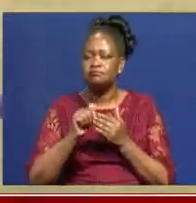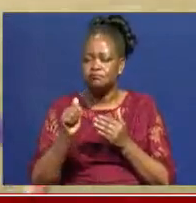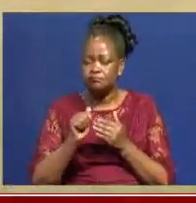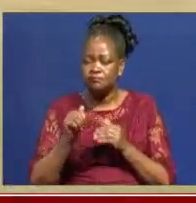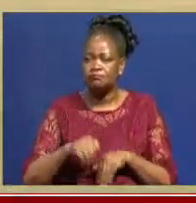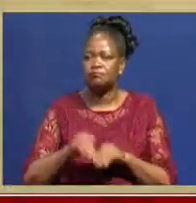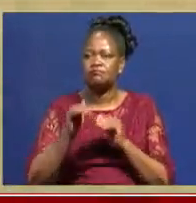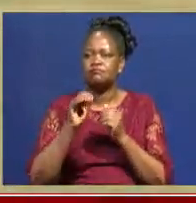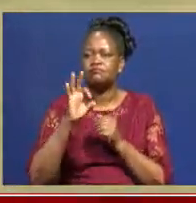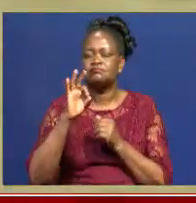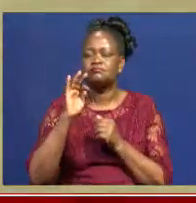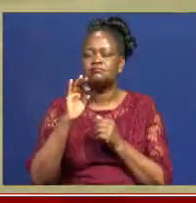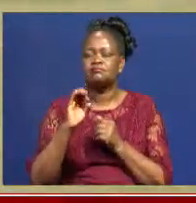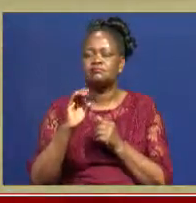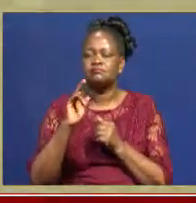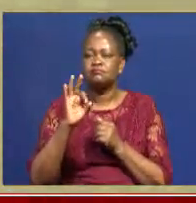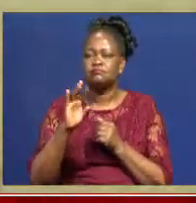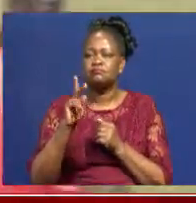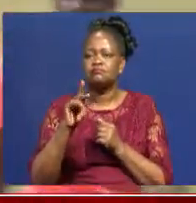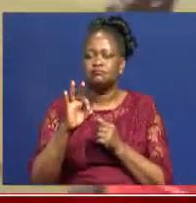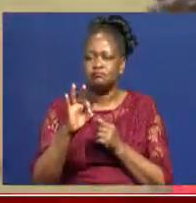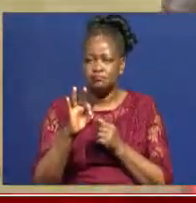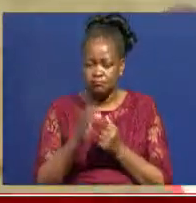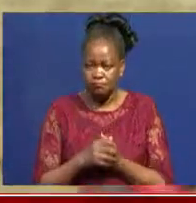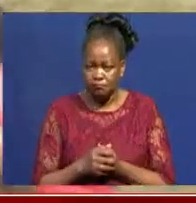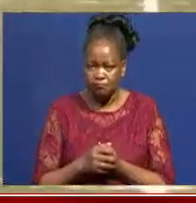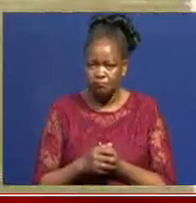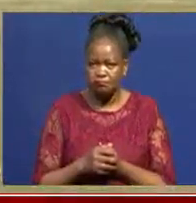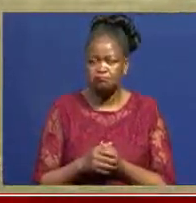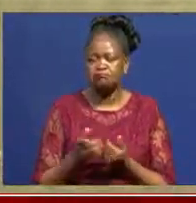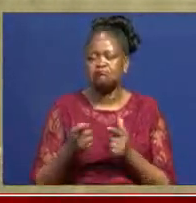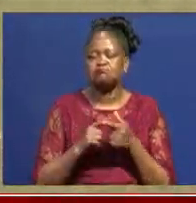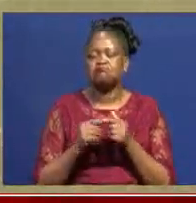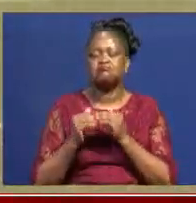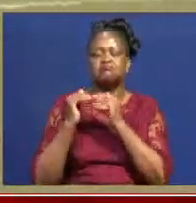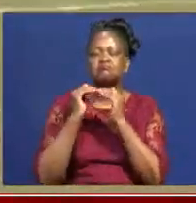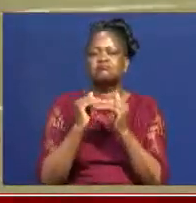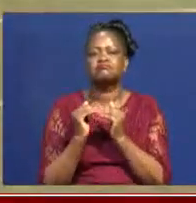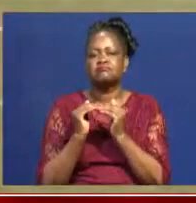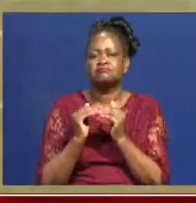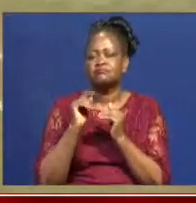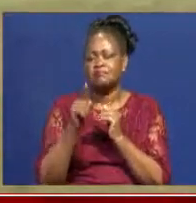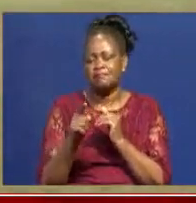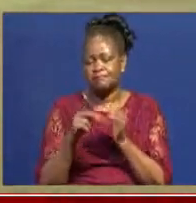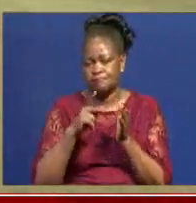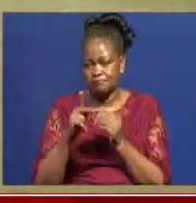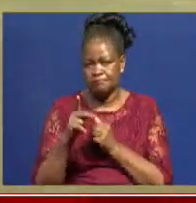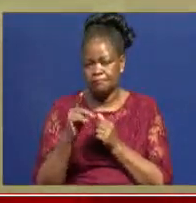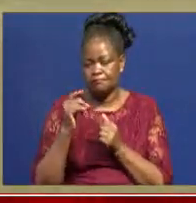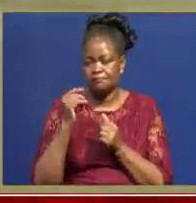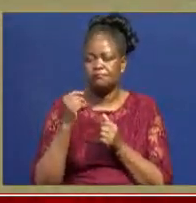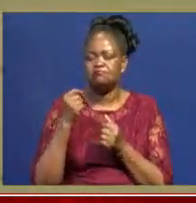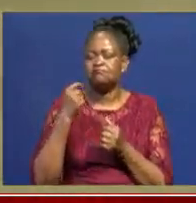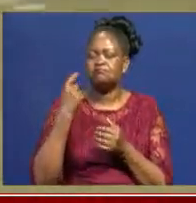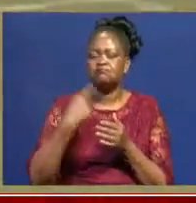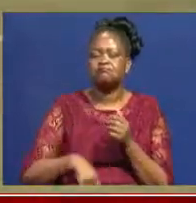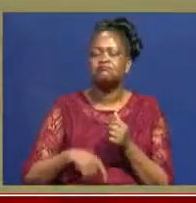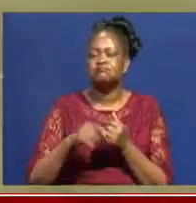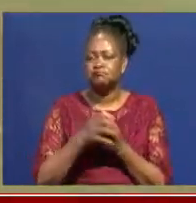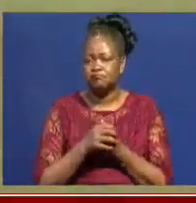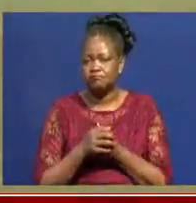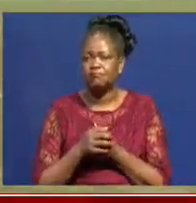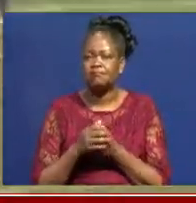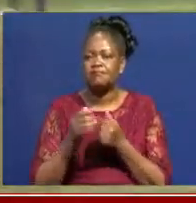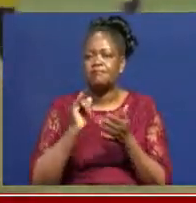according to the FKF Premier League catalogue of sanctions. Equally, FC Talanta has paid a fine of